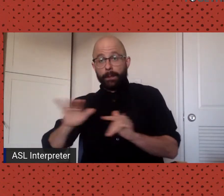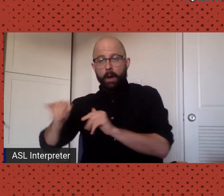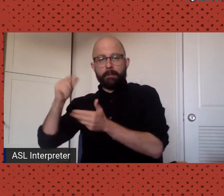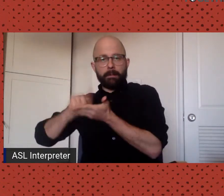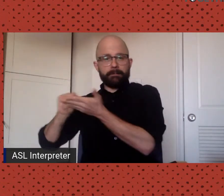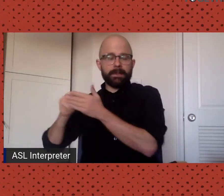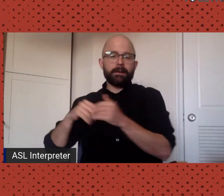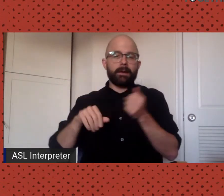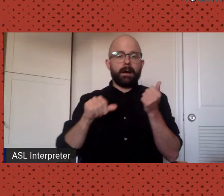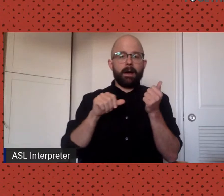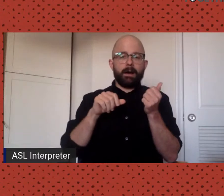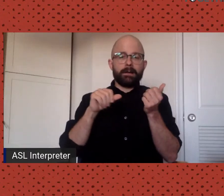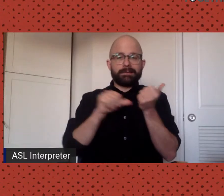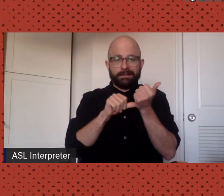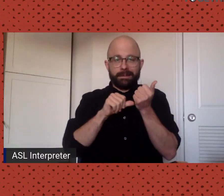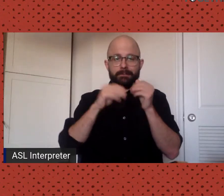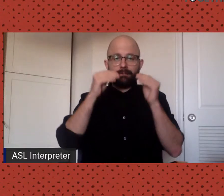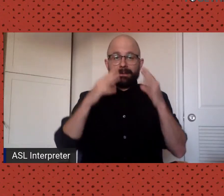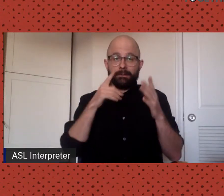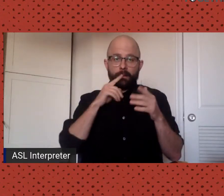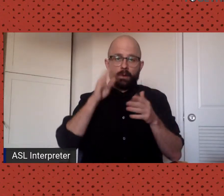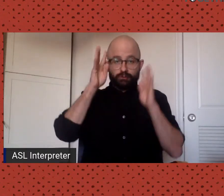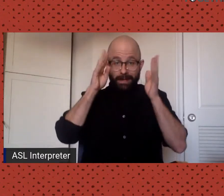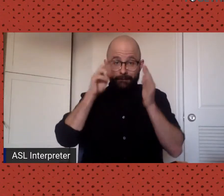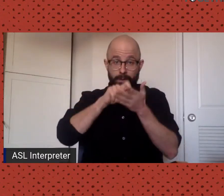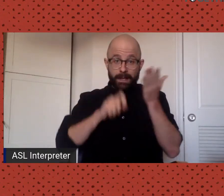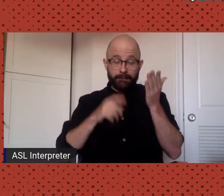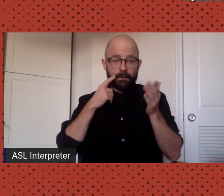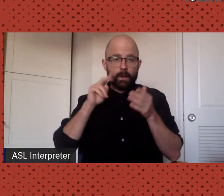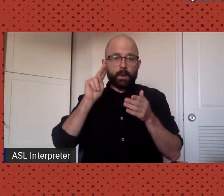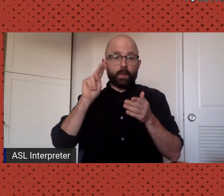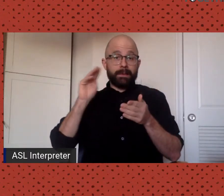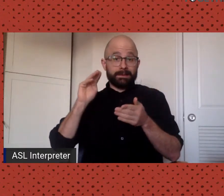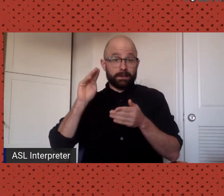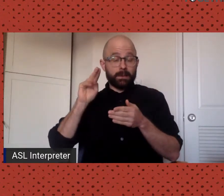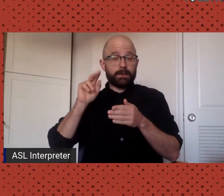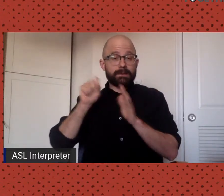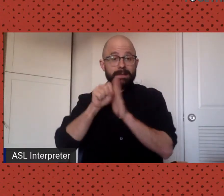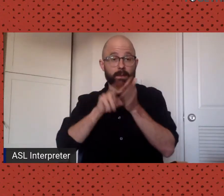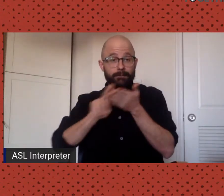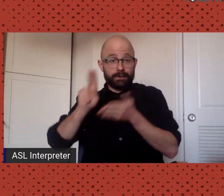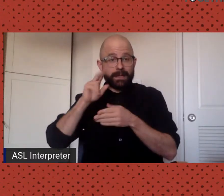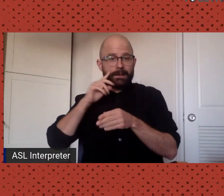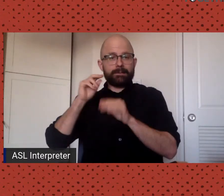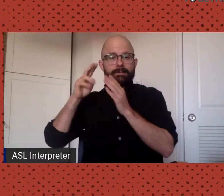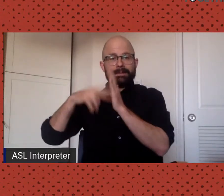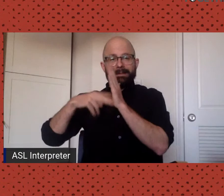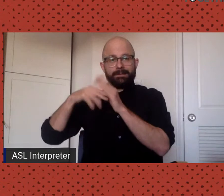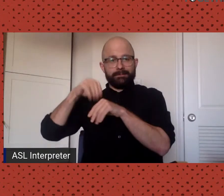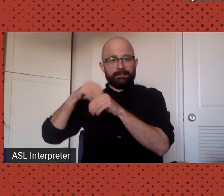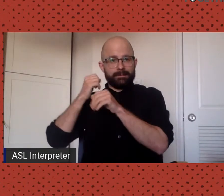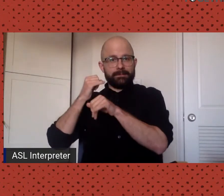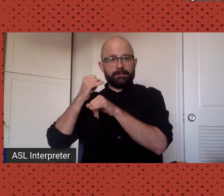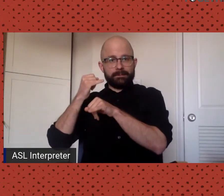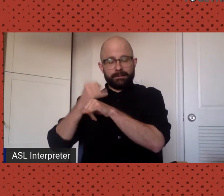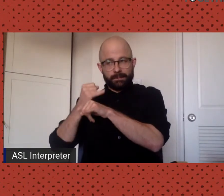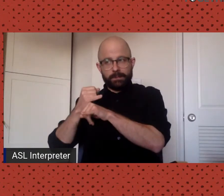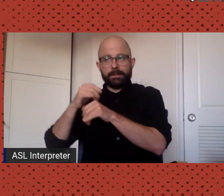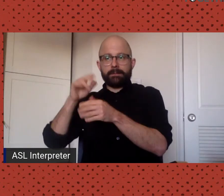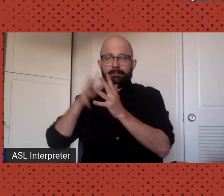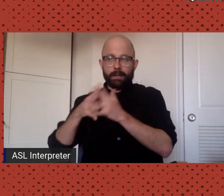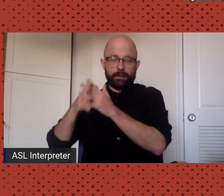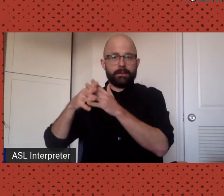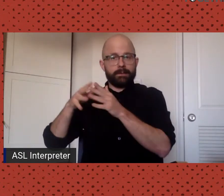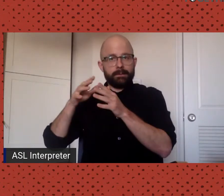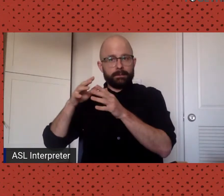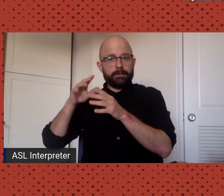assistant professor of creative writing at New Mexico State University and teaches in the MFA program at the Institute of American Indian Arts. Hobson is